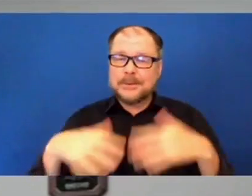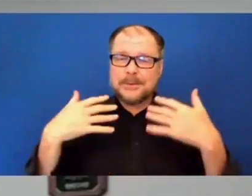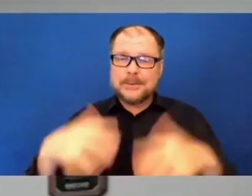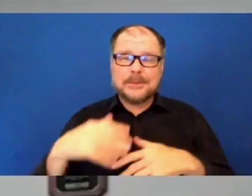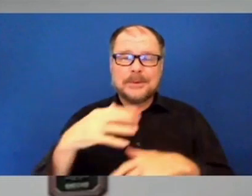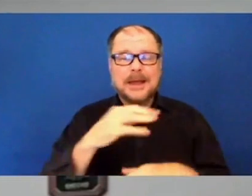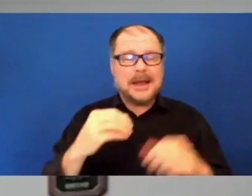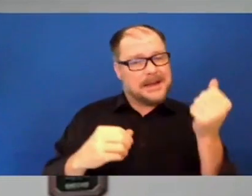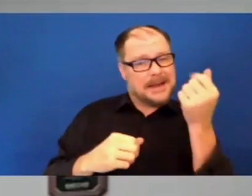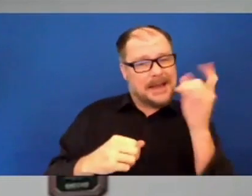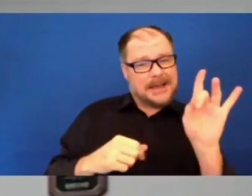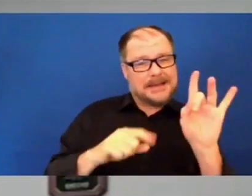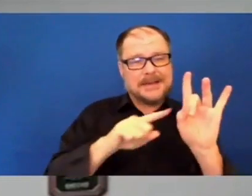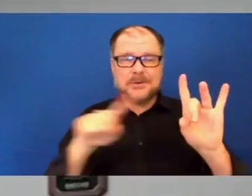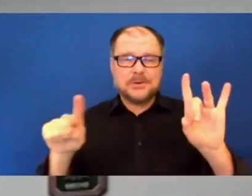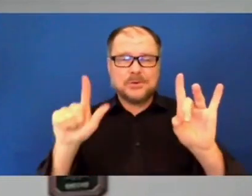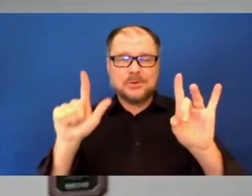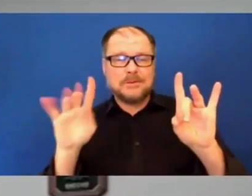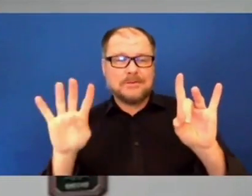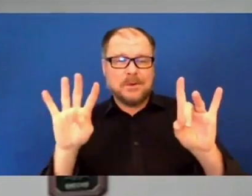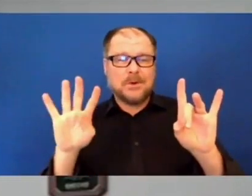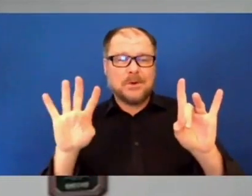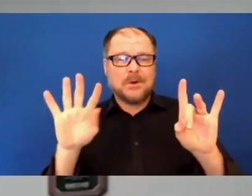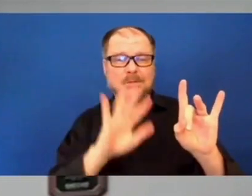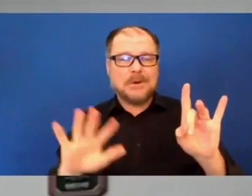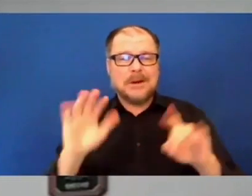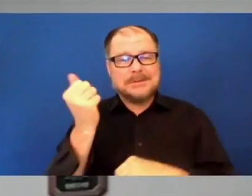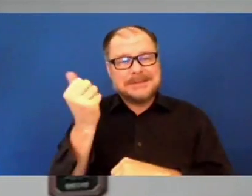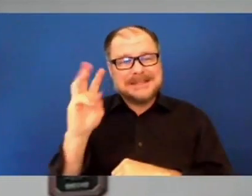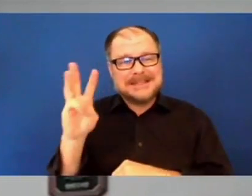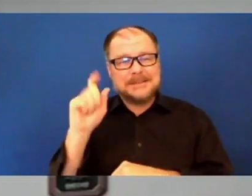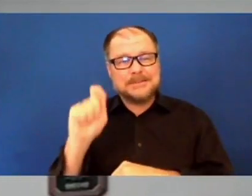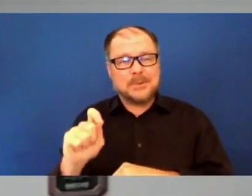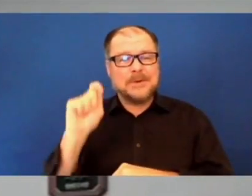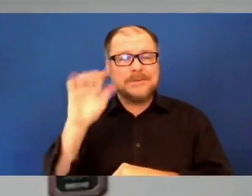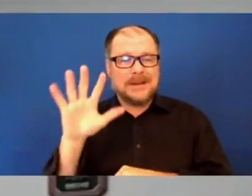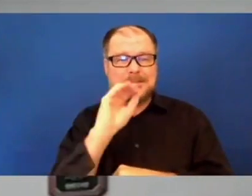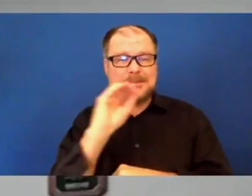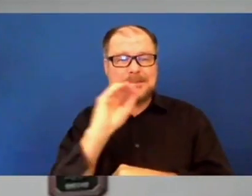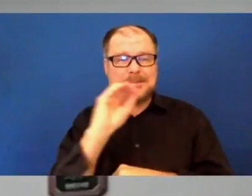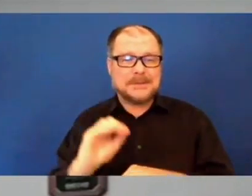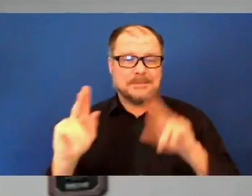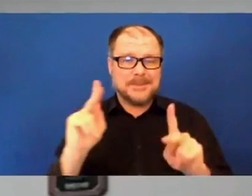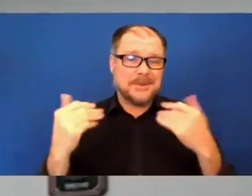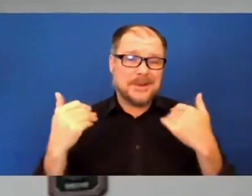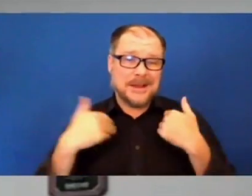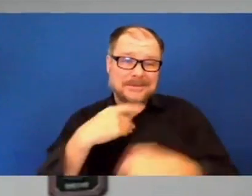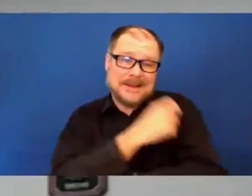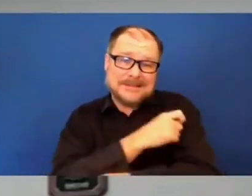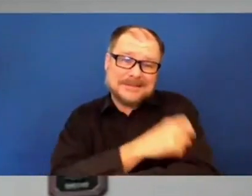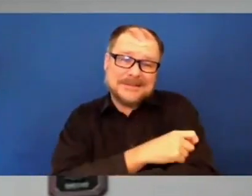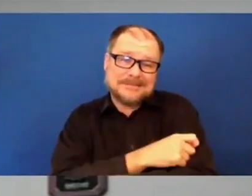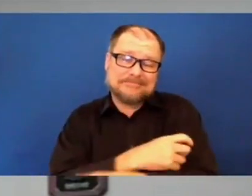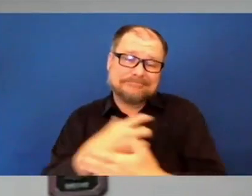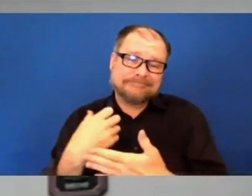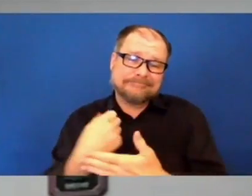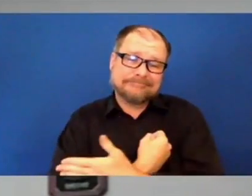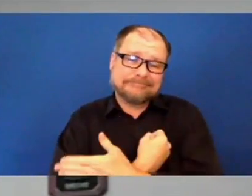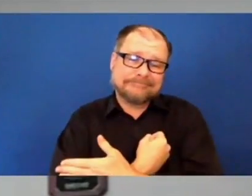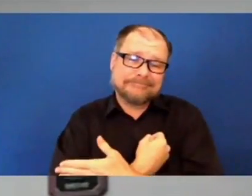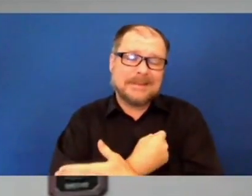to 24 age range, only about 16.5% of that population is vaccinated. So we're seeing more cases in our